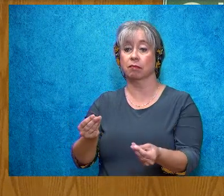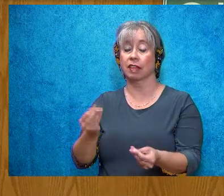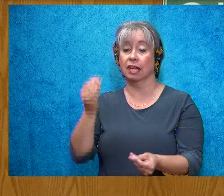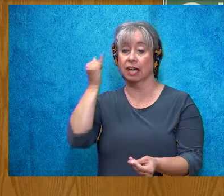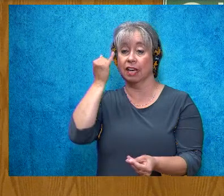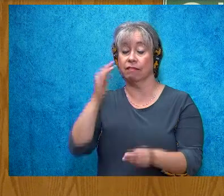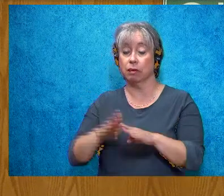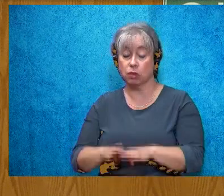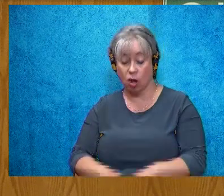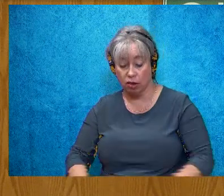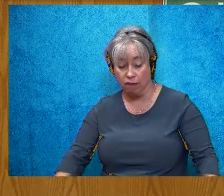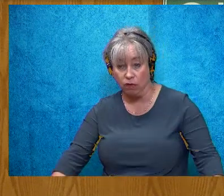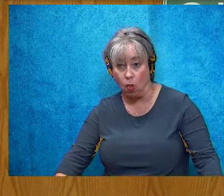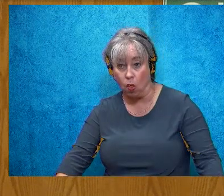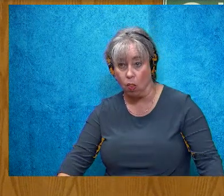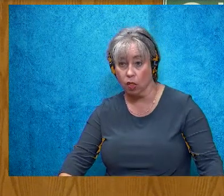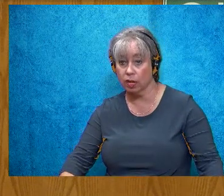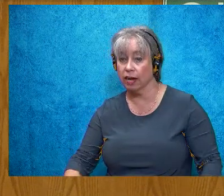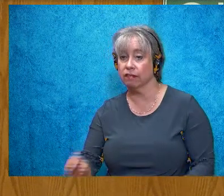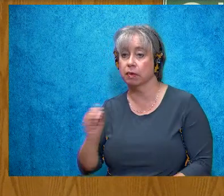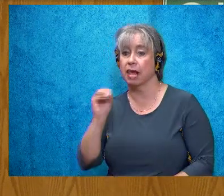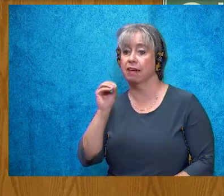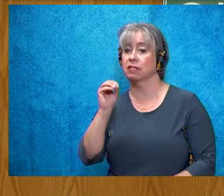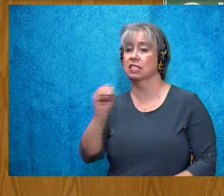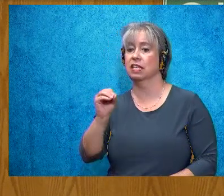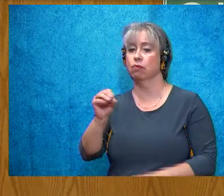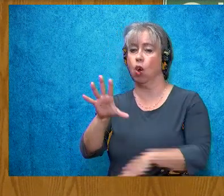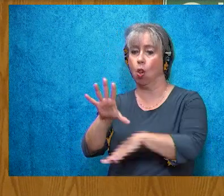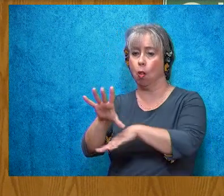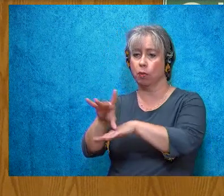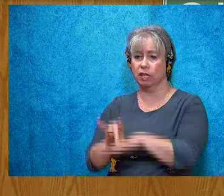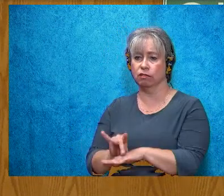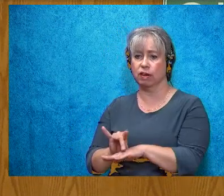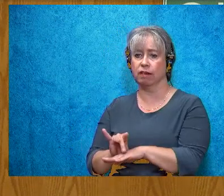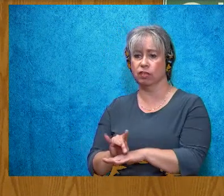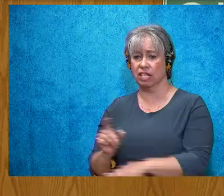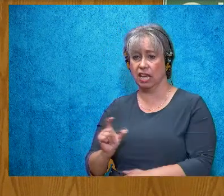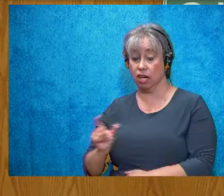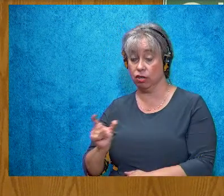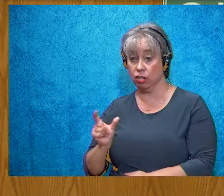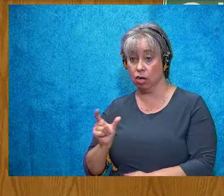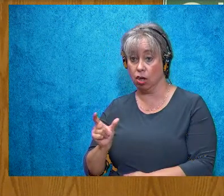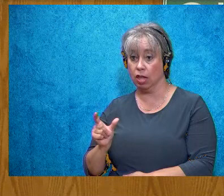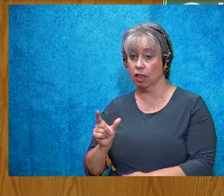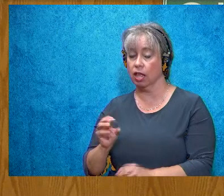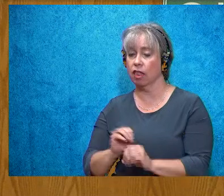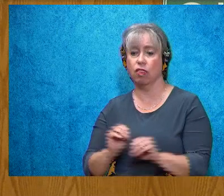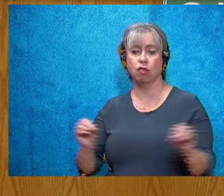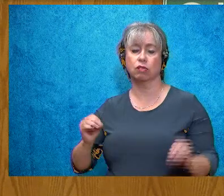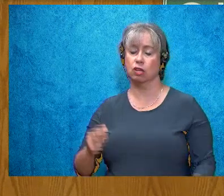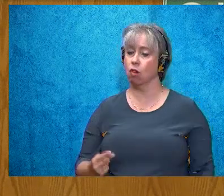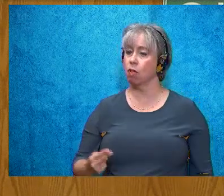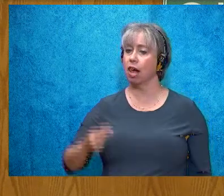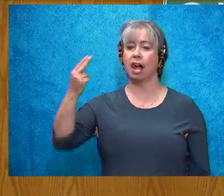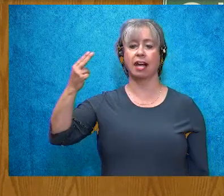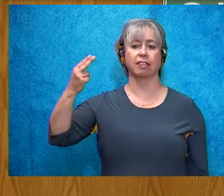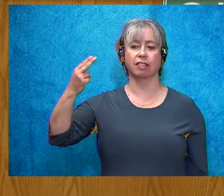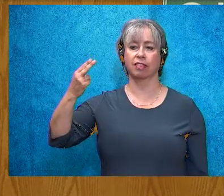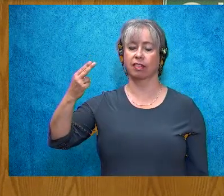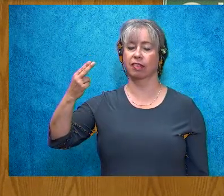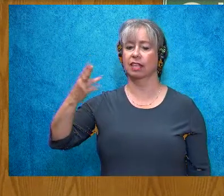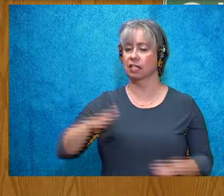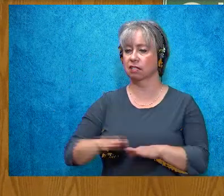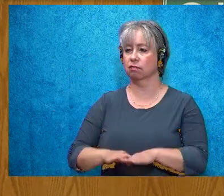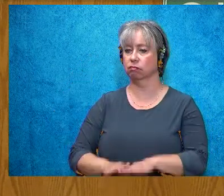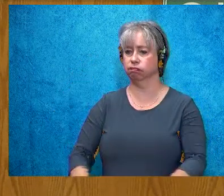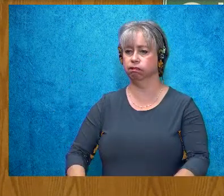floor, it would have 0 gravitational potential energy because it has no height off the floor. But I'm going to put some